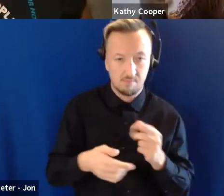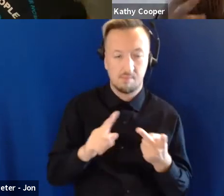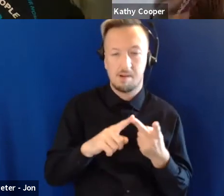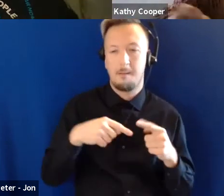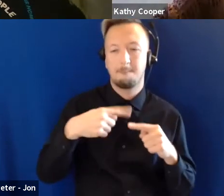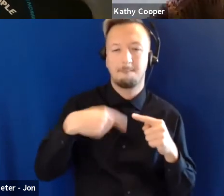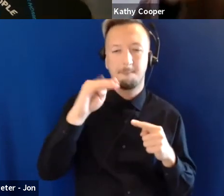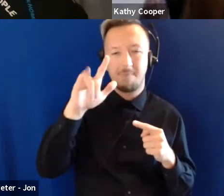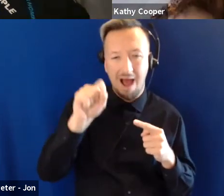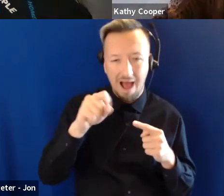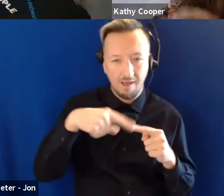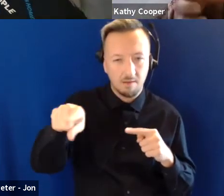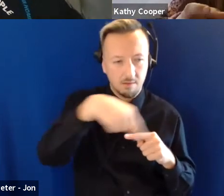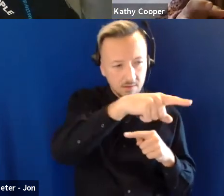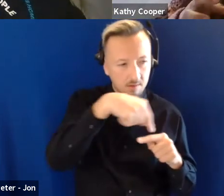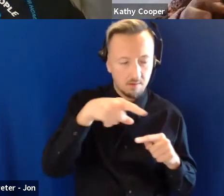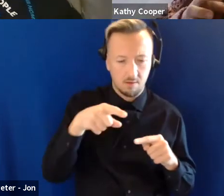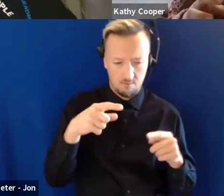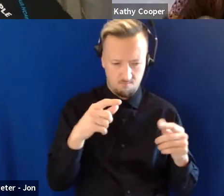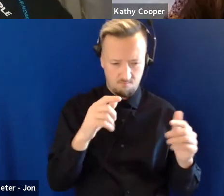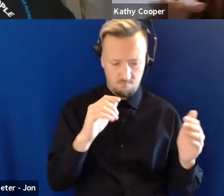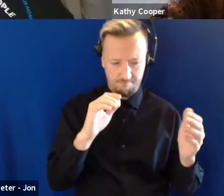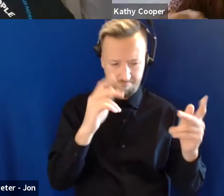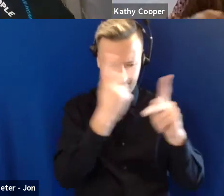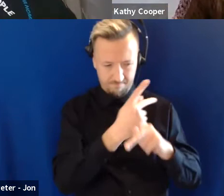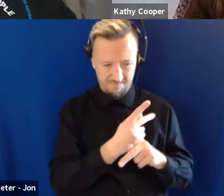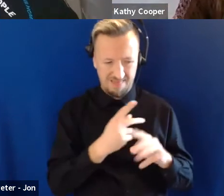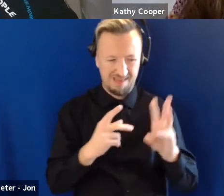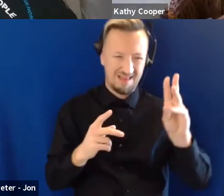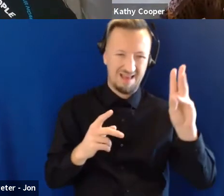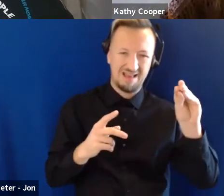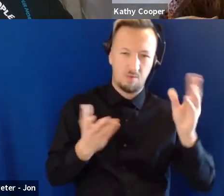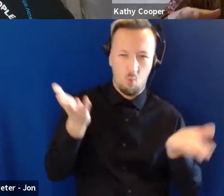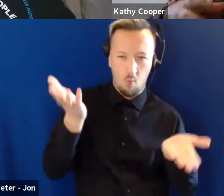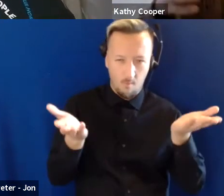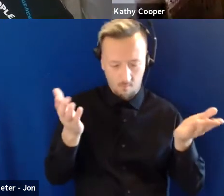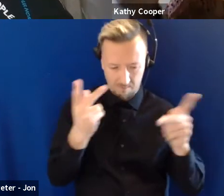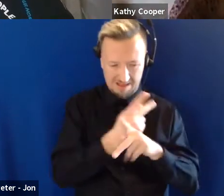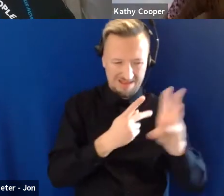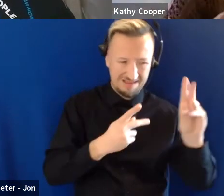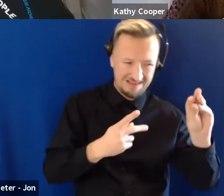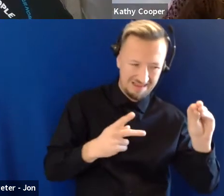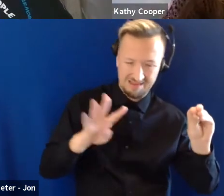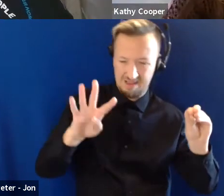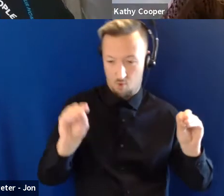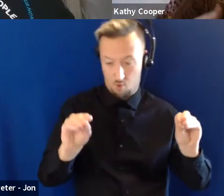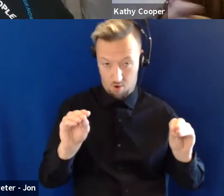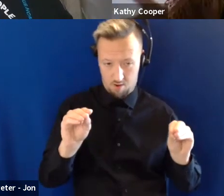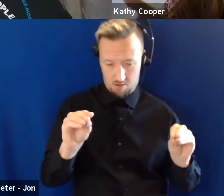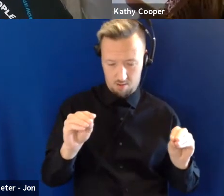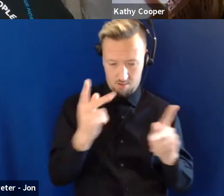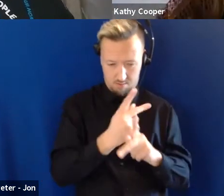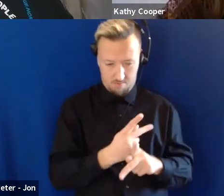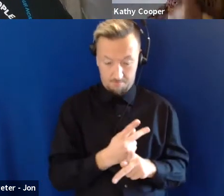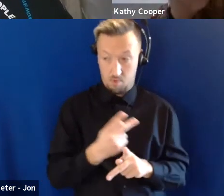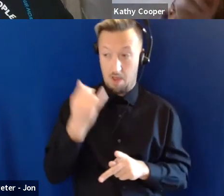mileage or whatever. And then we weighted that. It was like a 60-40 weight. And we said, if any new funding comes in, this is